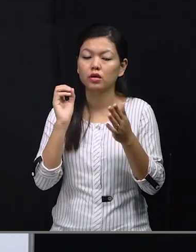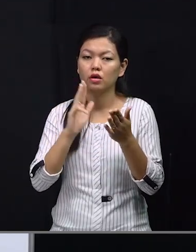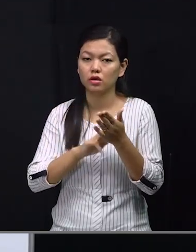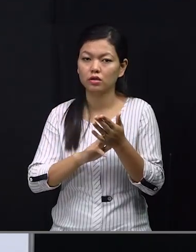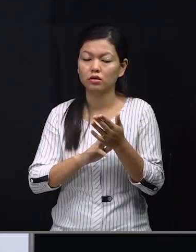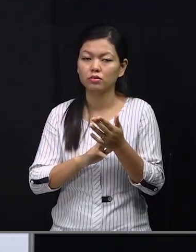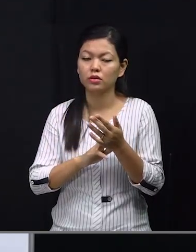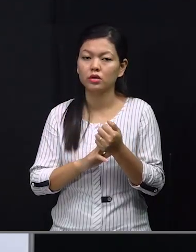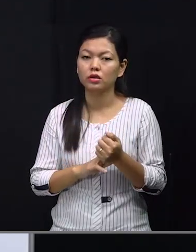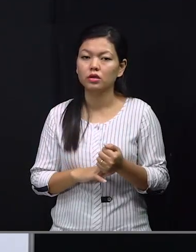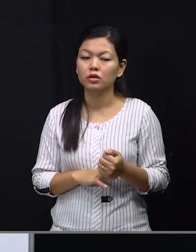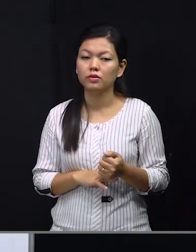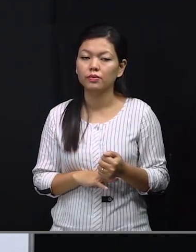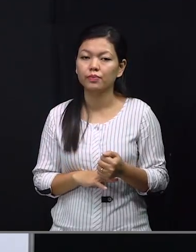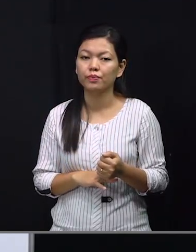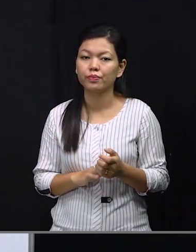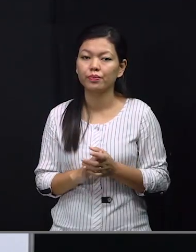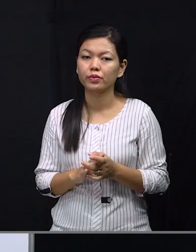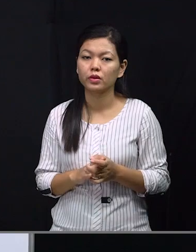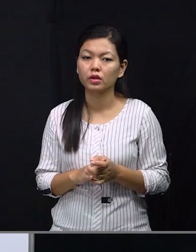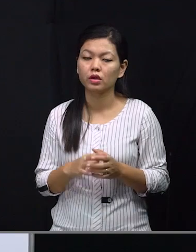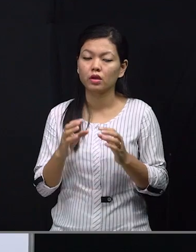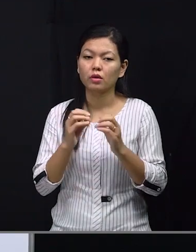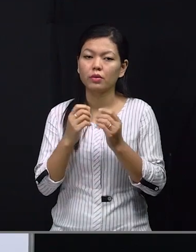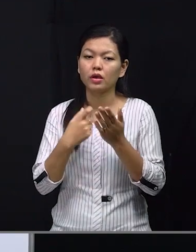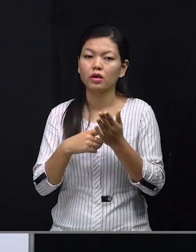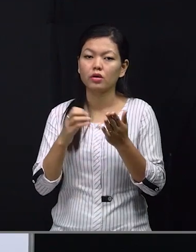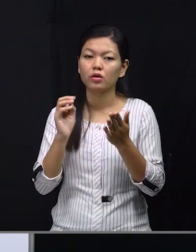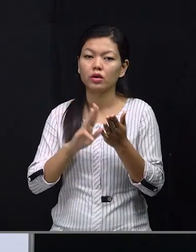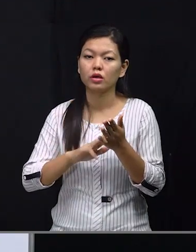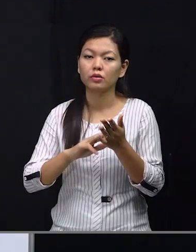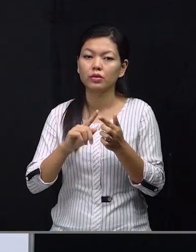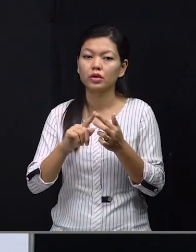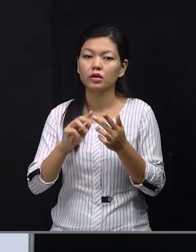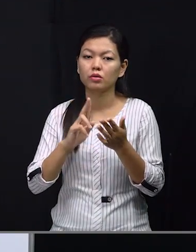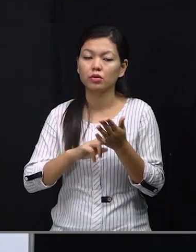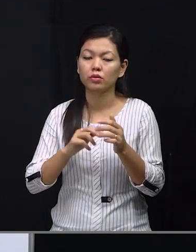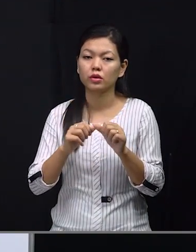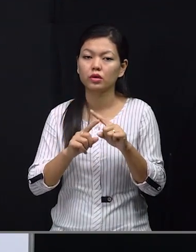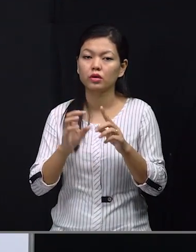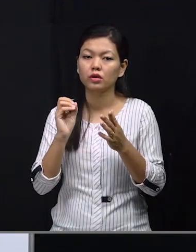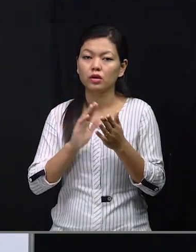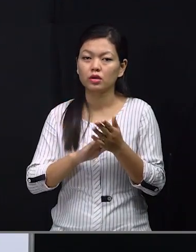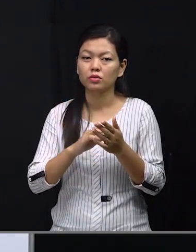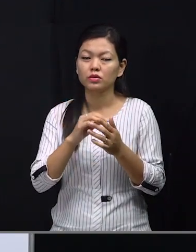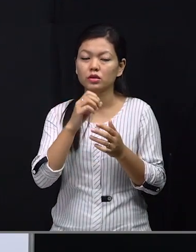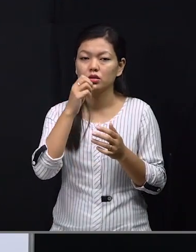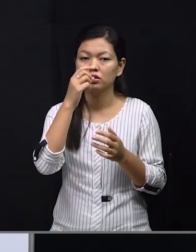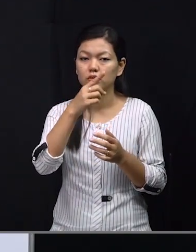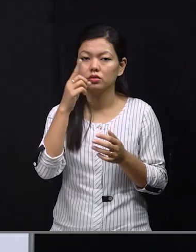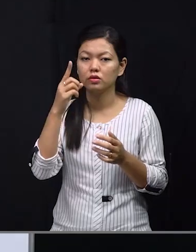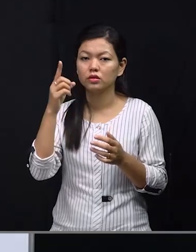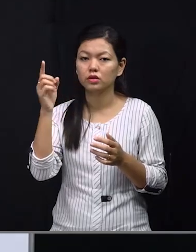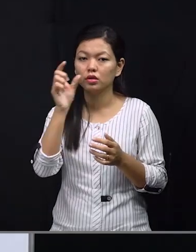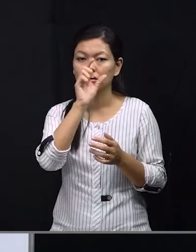atom. Here we have a bromine atom and here we have an iodine atom. All these